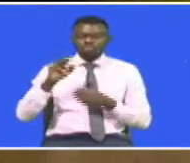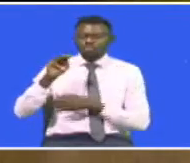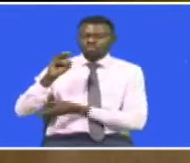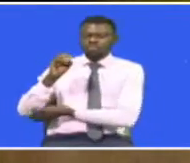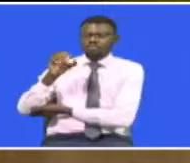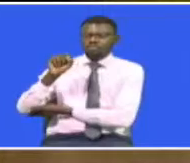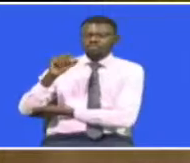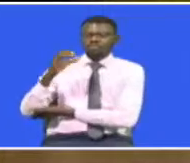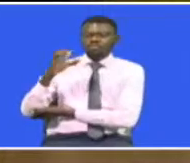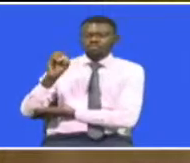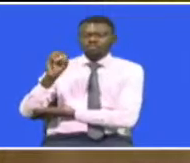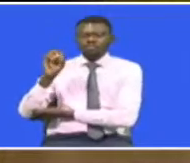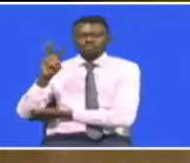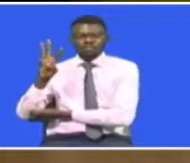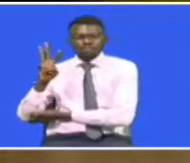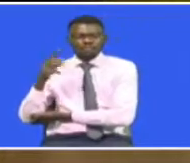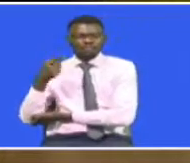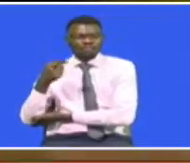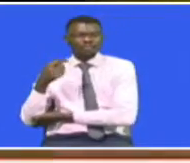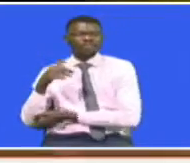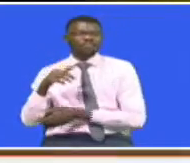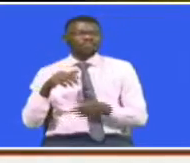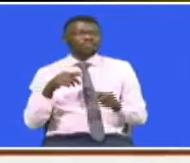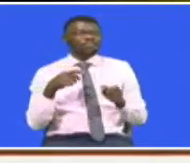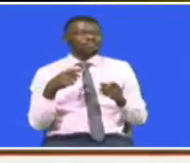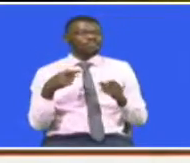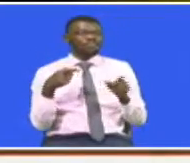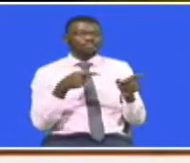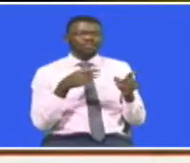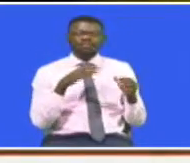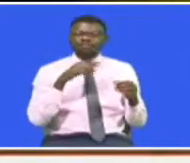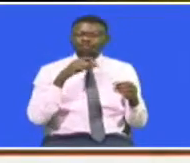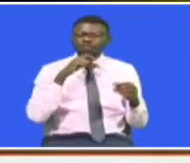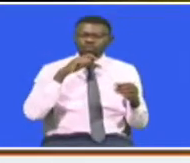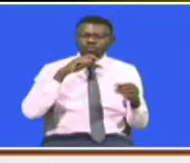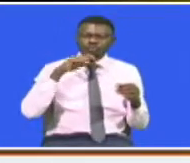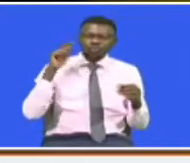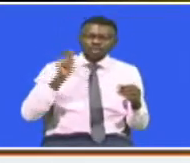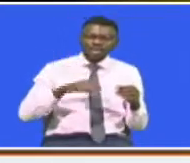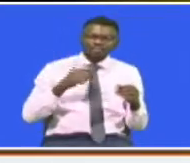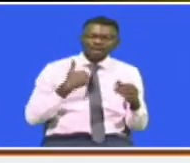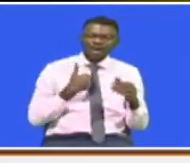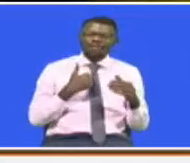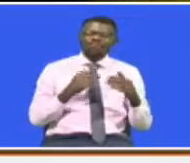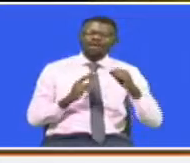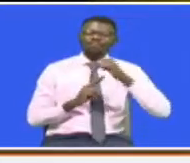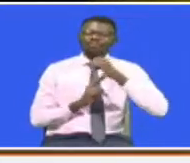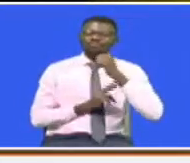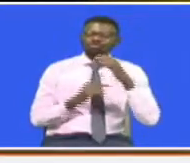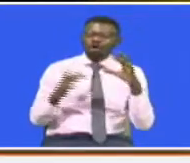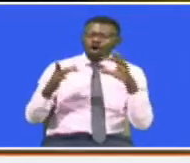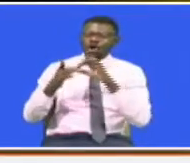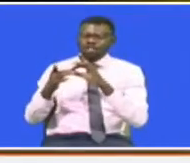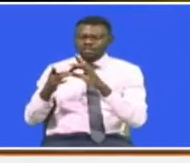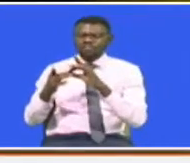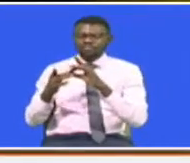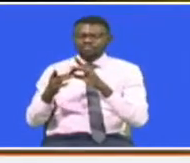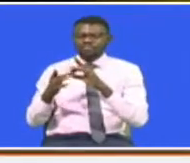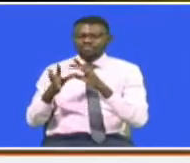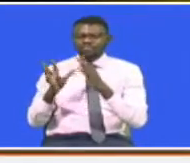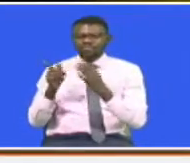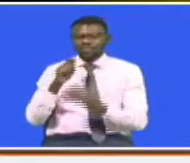on Ukraine that seriously damaged a bridge connecting Russia to occupied Crimea. Ukrainian President